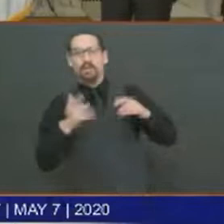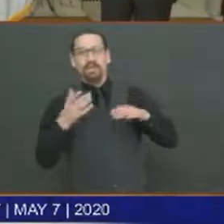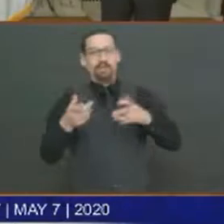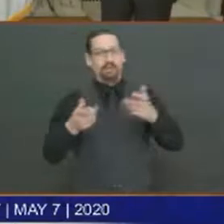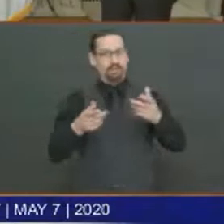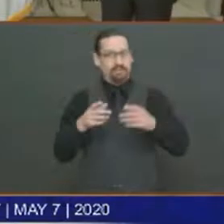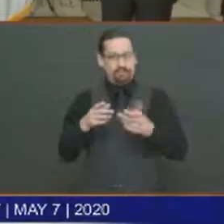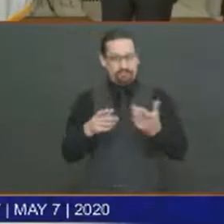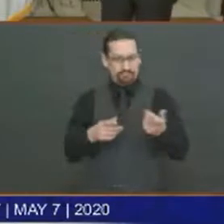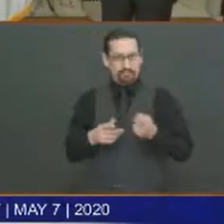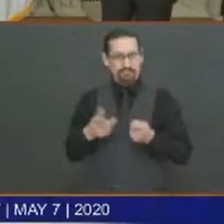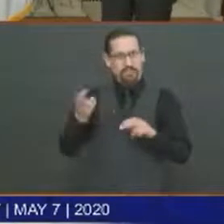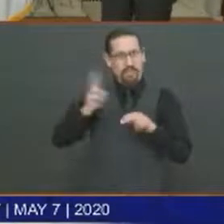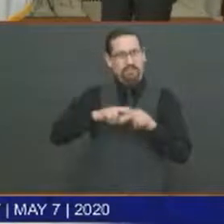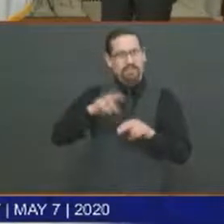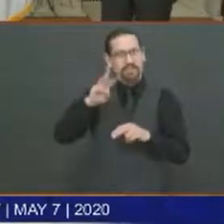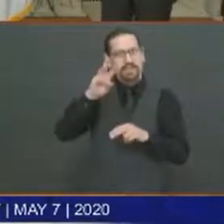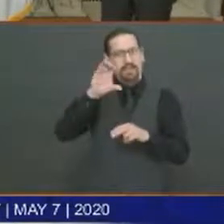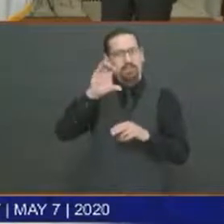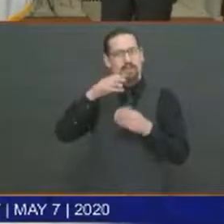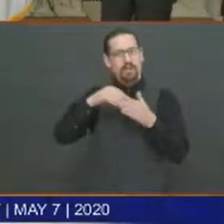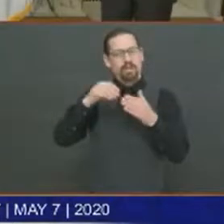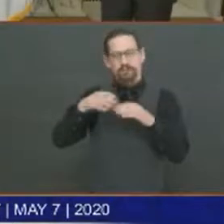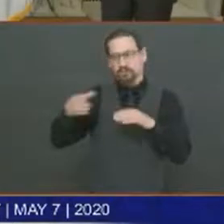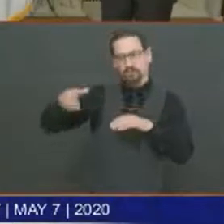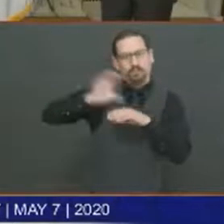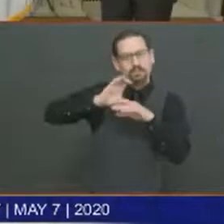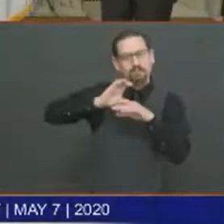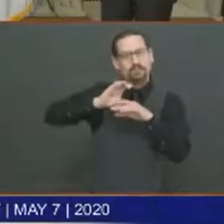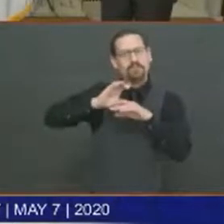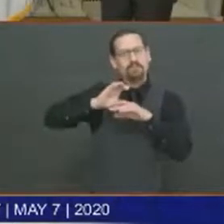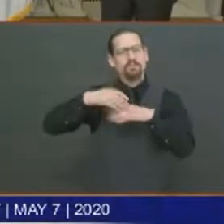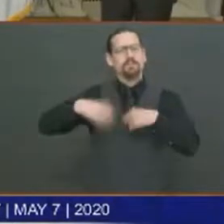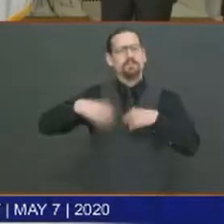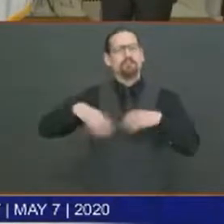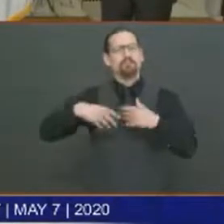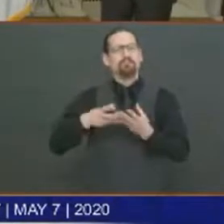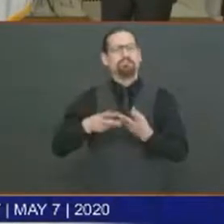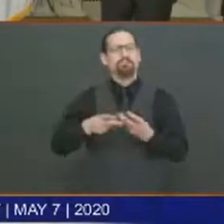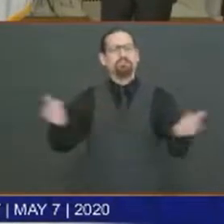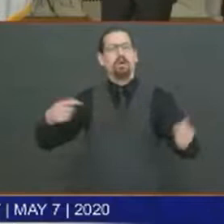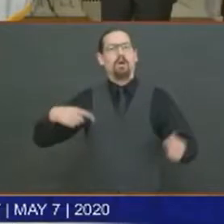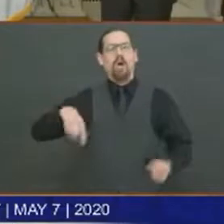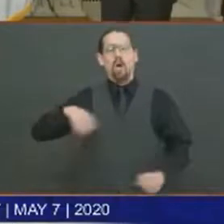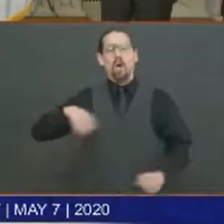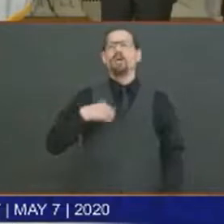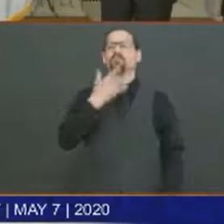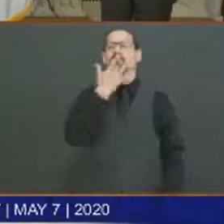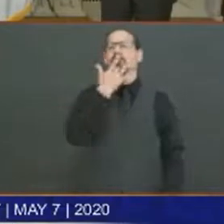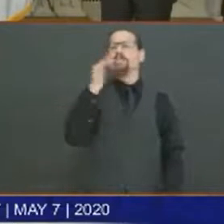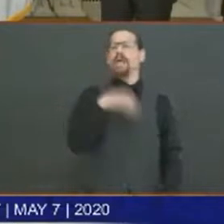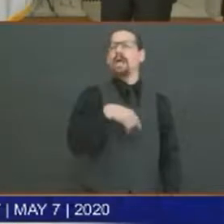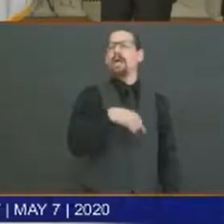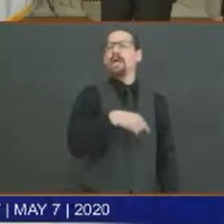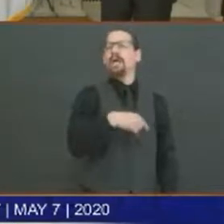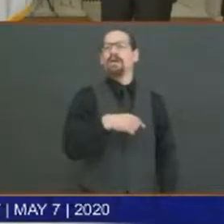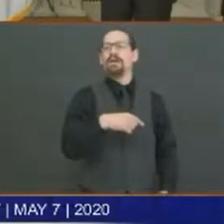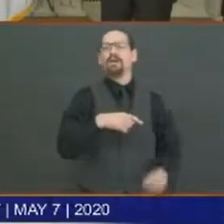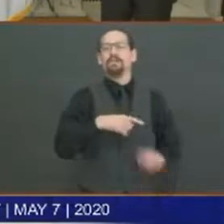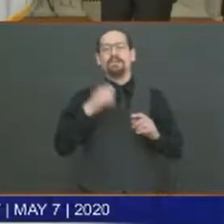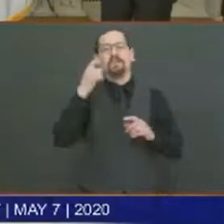intended, is, that's a factor. It's relating to what you say. Now, it does expire.